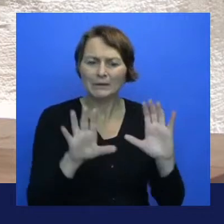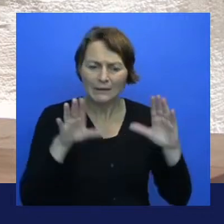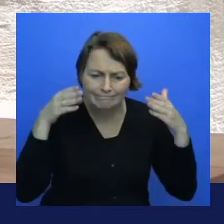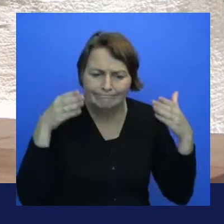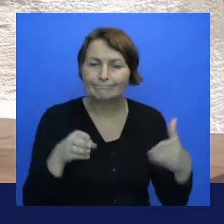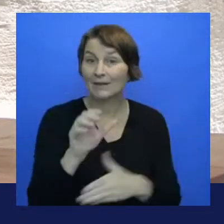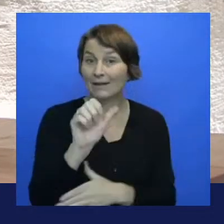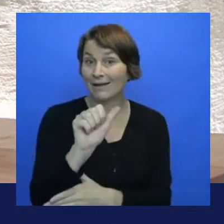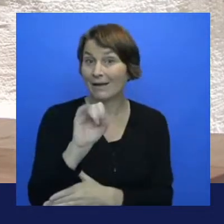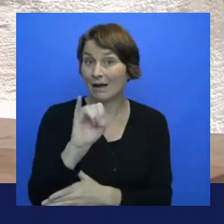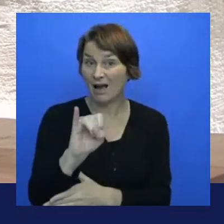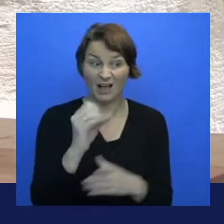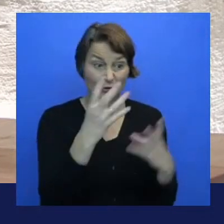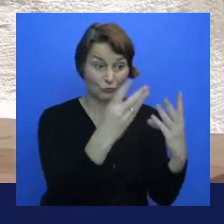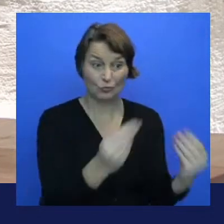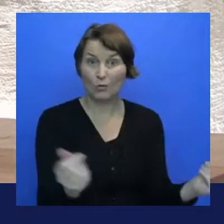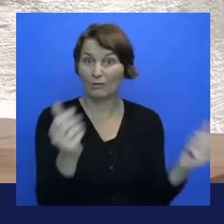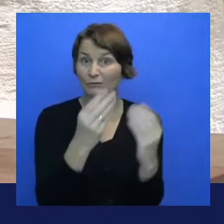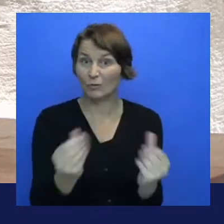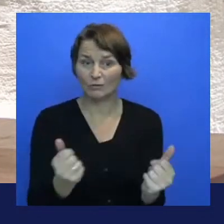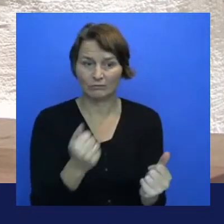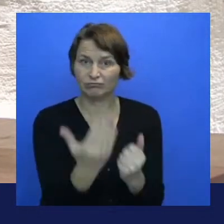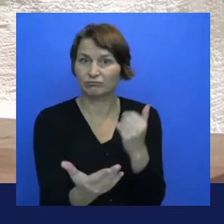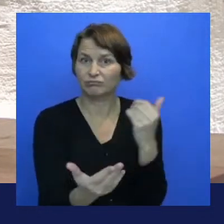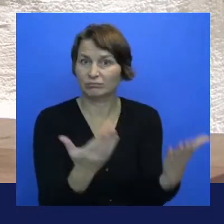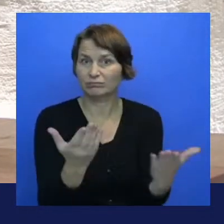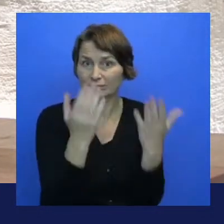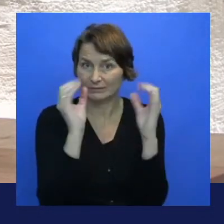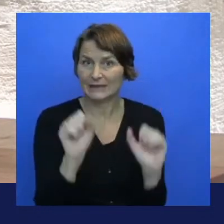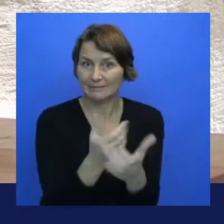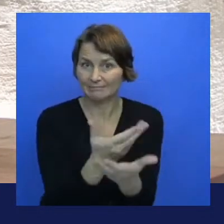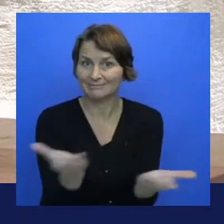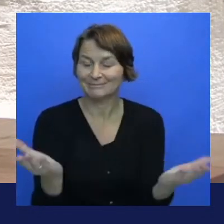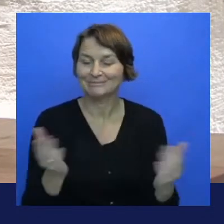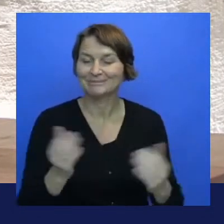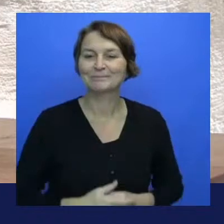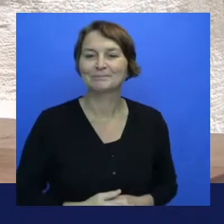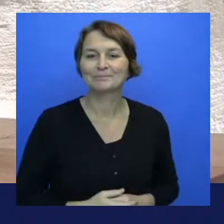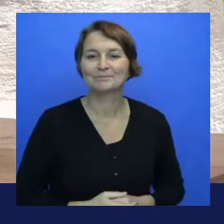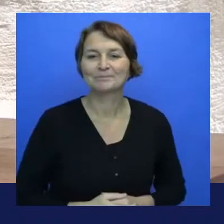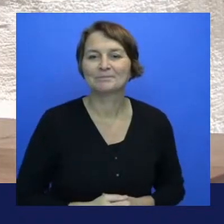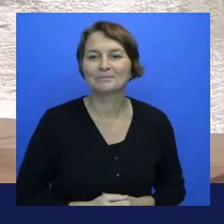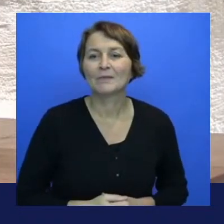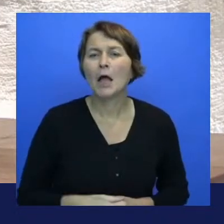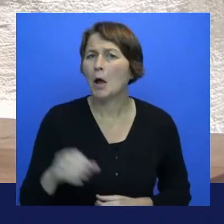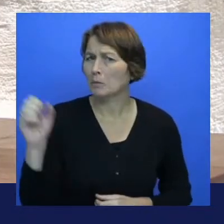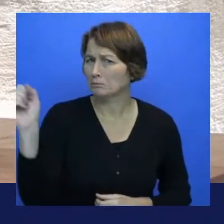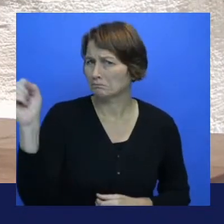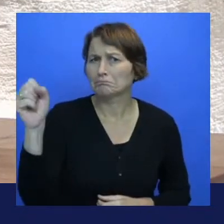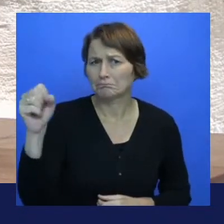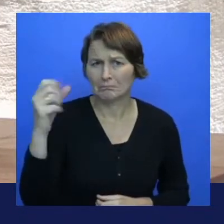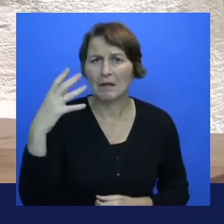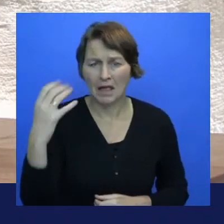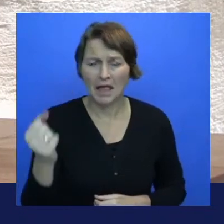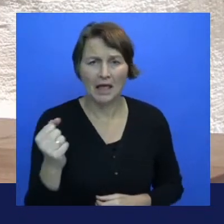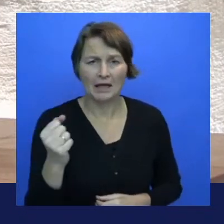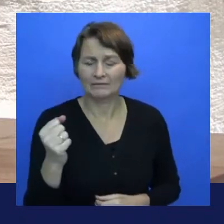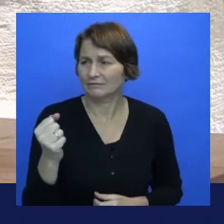Yeah, we really try and make sure that, wherever you are in your AI journey, that we've got something that will work for you.